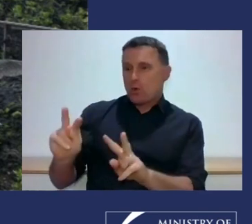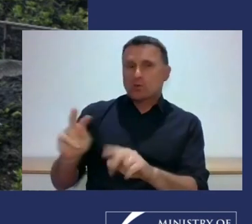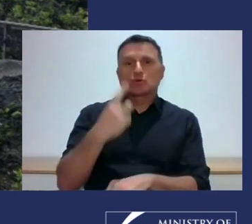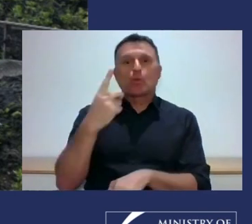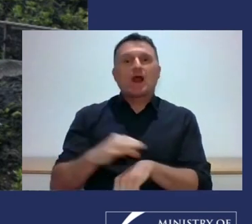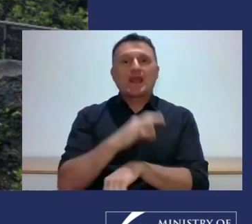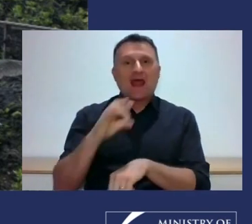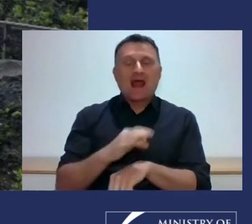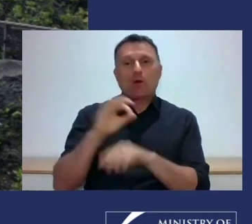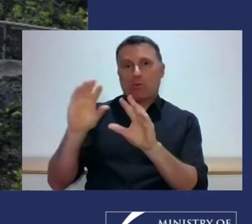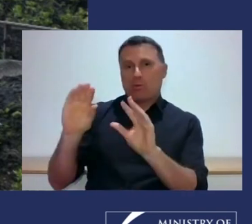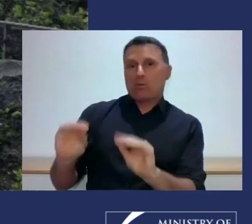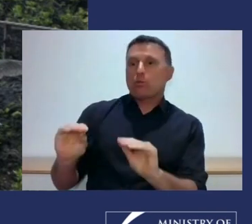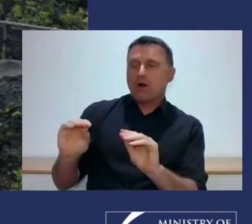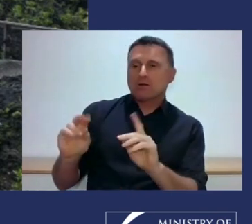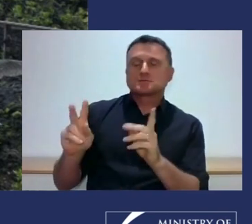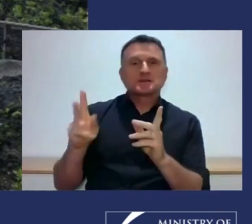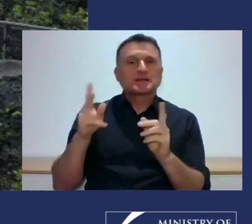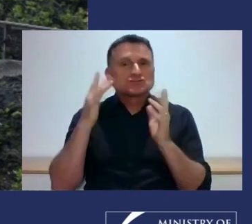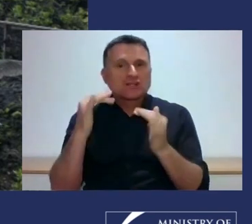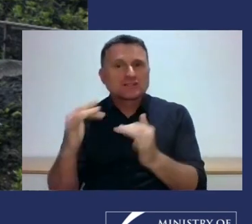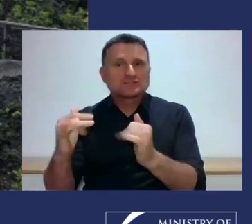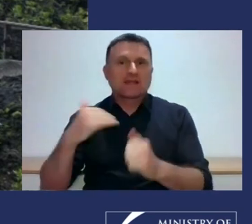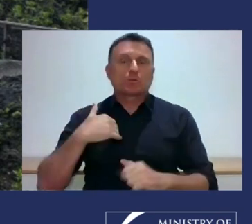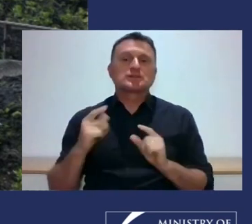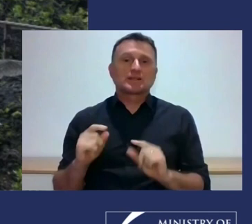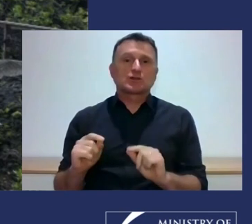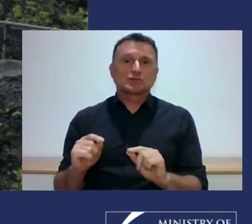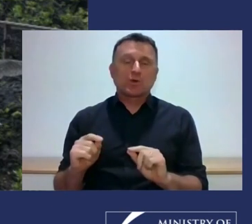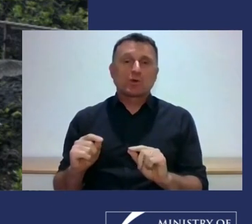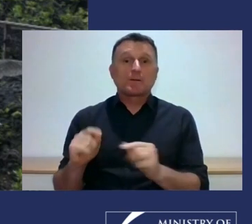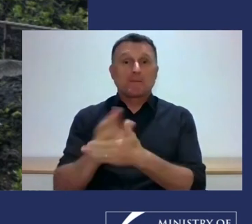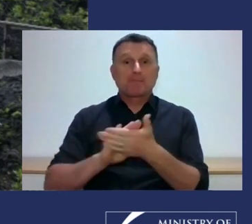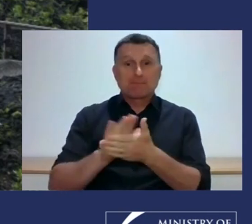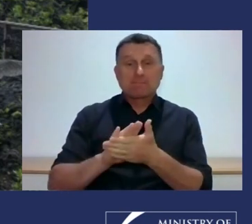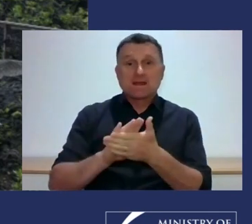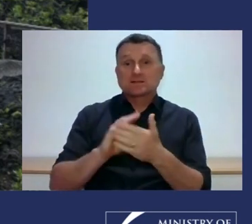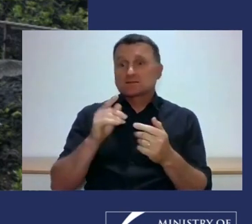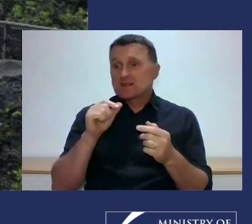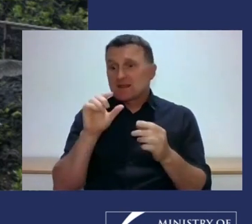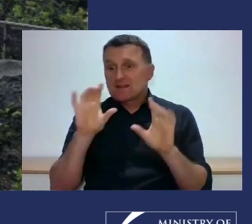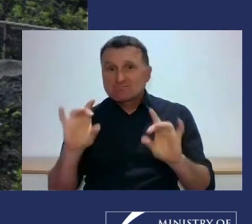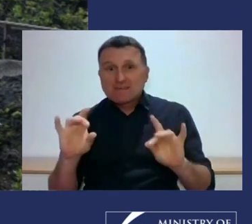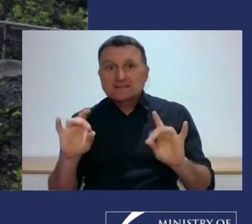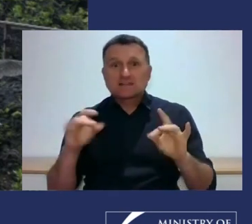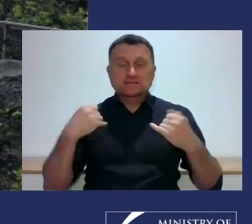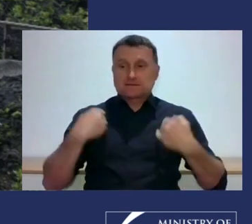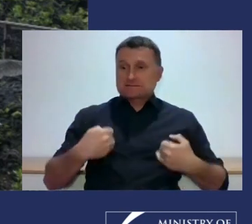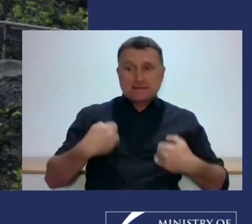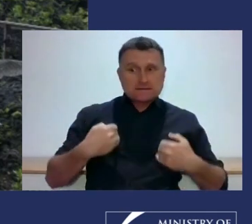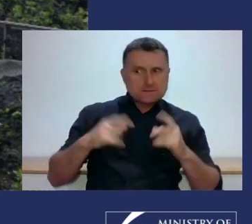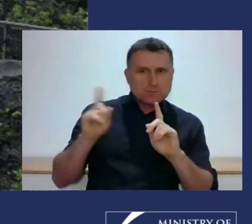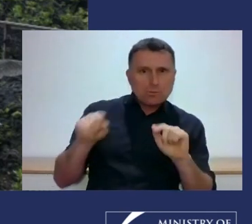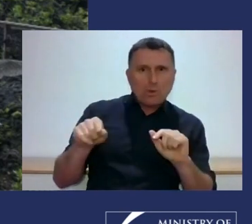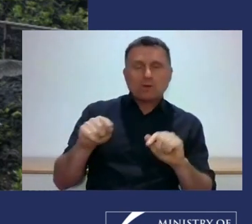very multidisciplinary. You have to tell lots of different people, you know, infectious diseases, about the kind of medications that they're going to